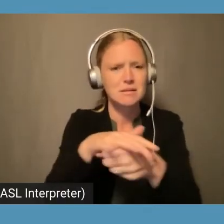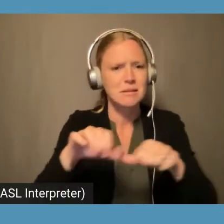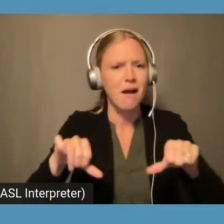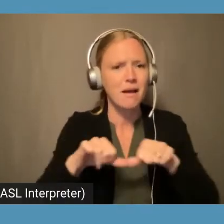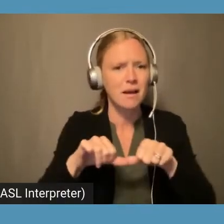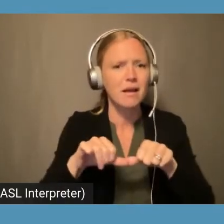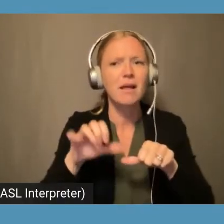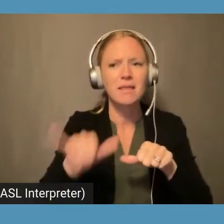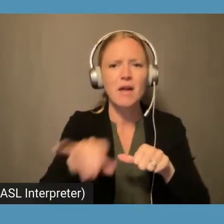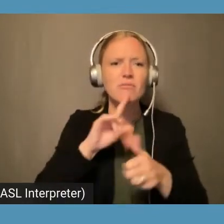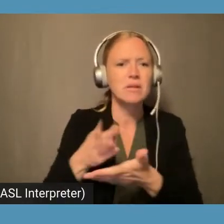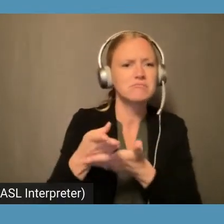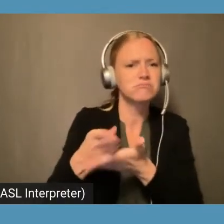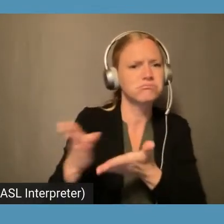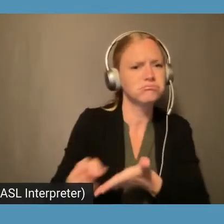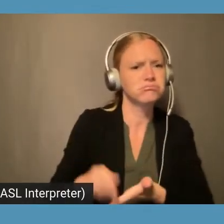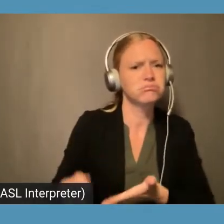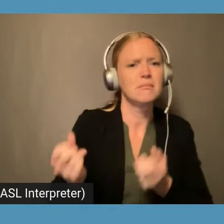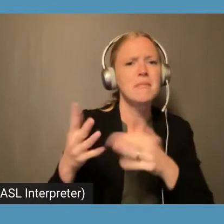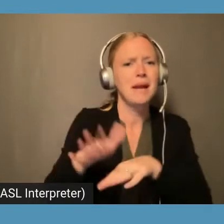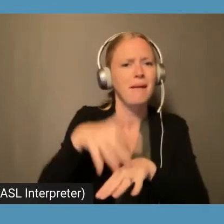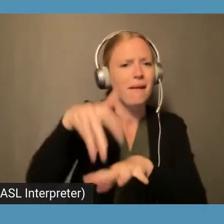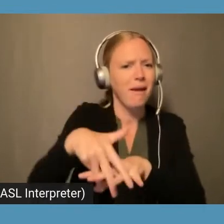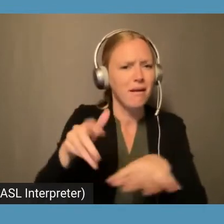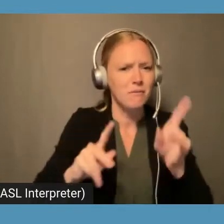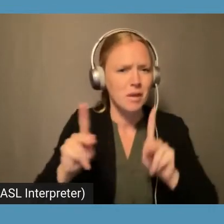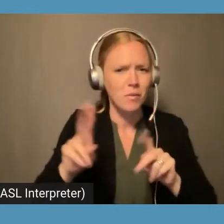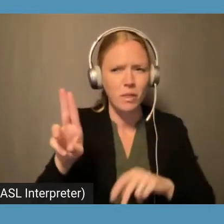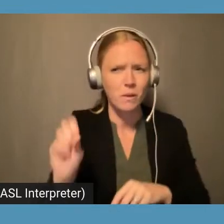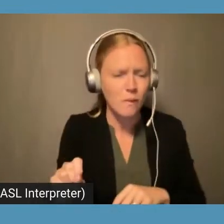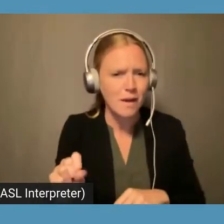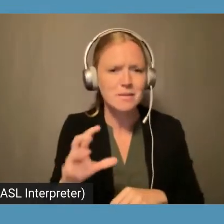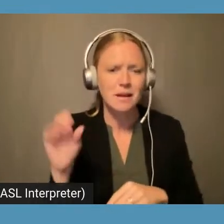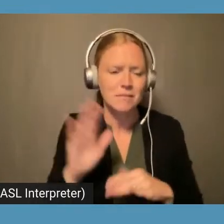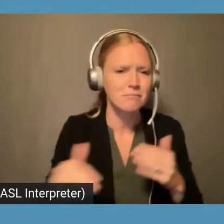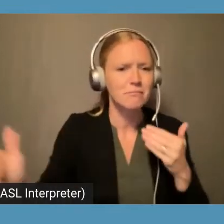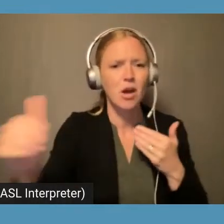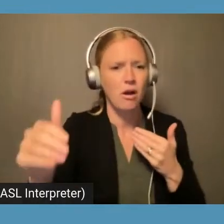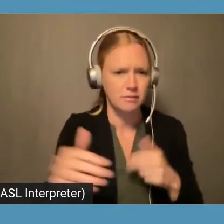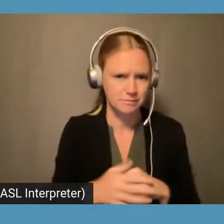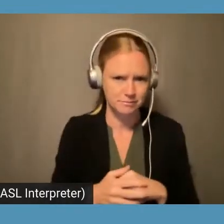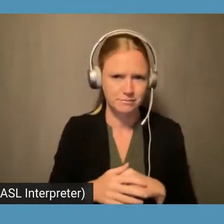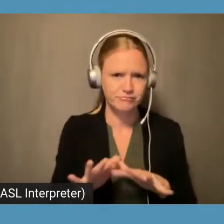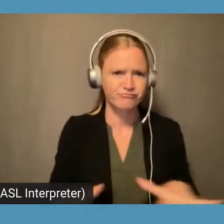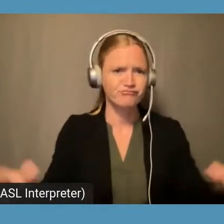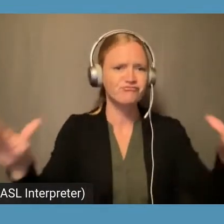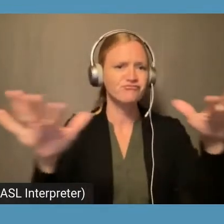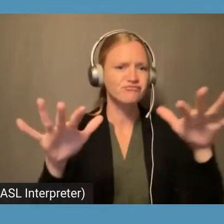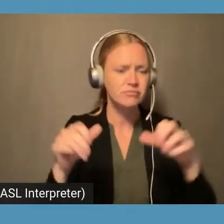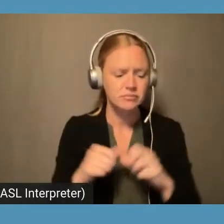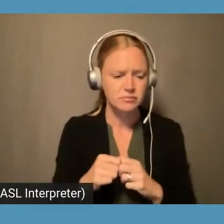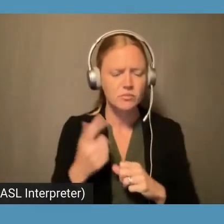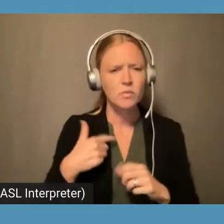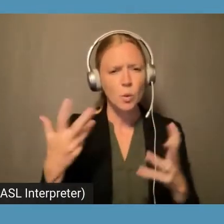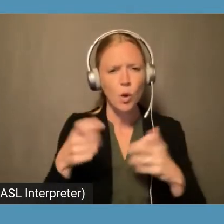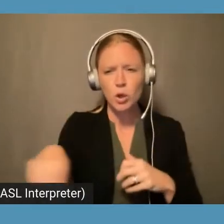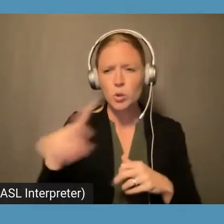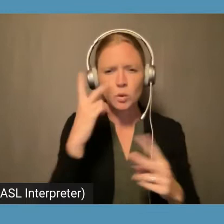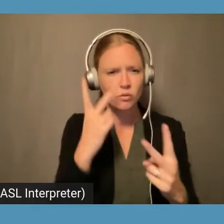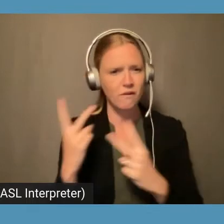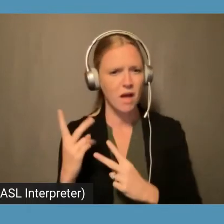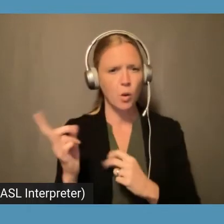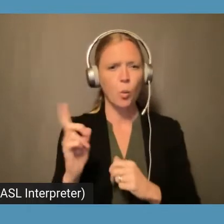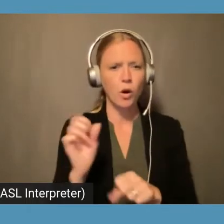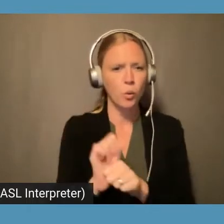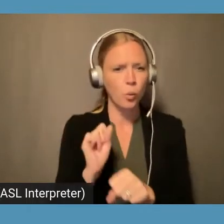erasures of many Native peoples throughout the United States and beyond. We ask you to reflect on the place where you reside and work,